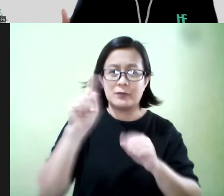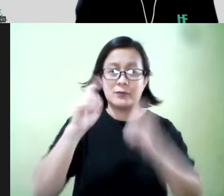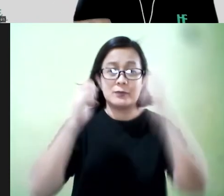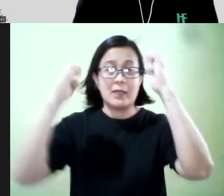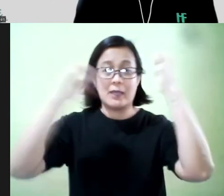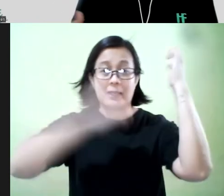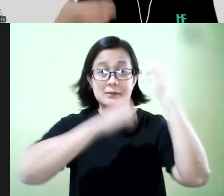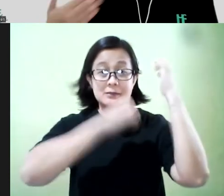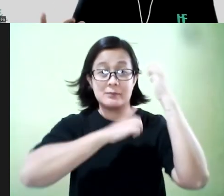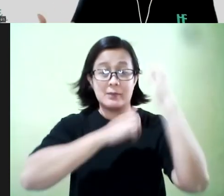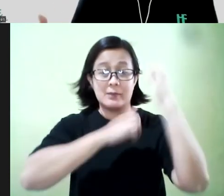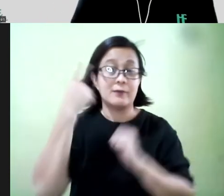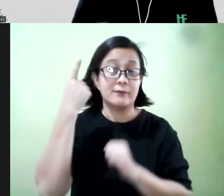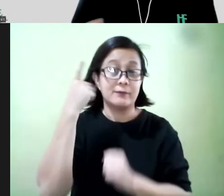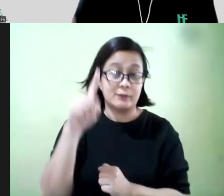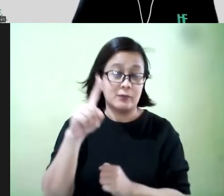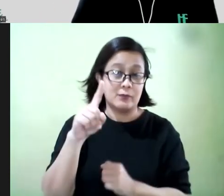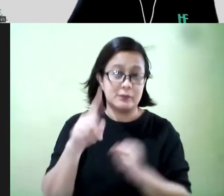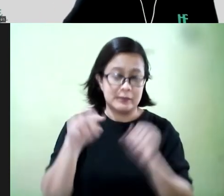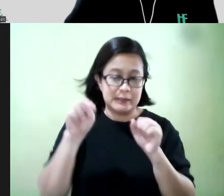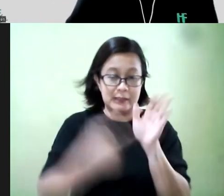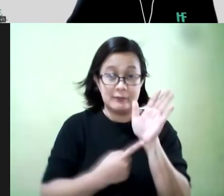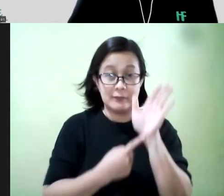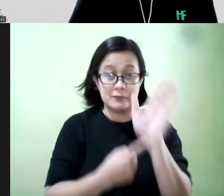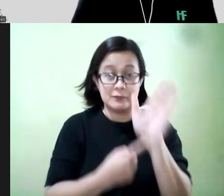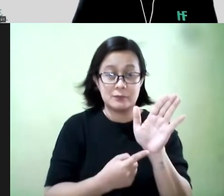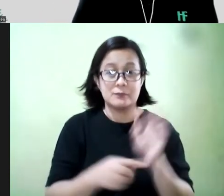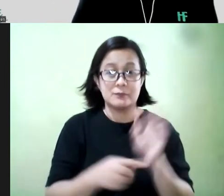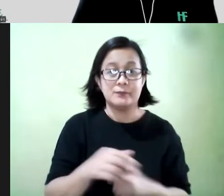need to also execute yung in terms of, and then